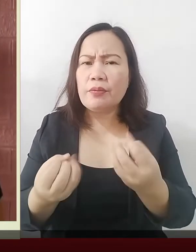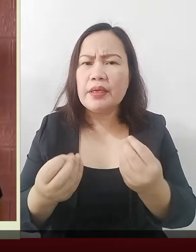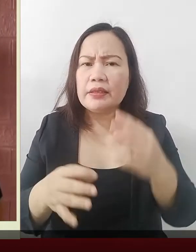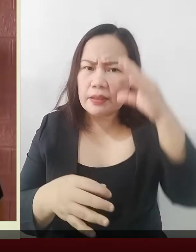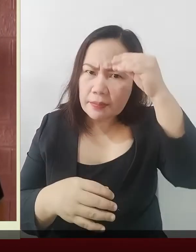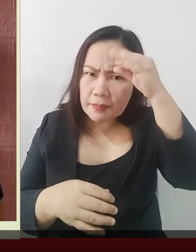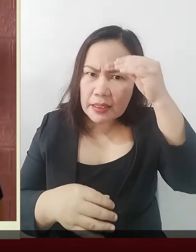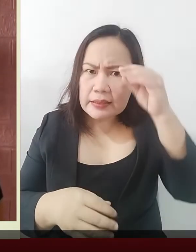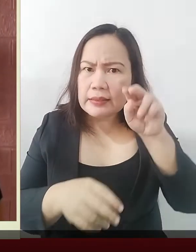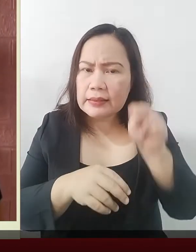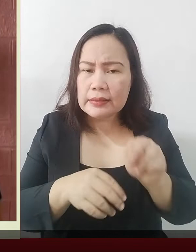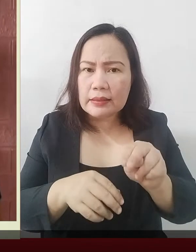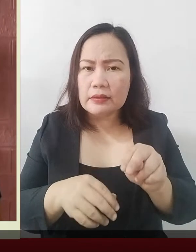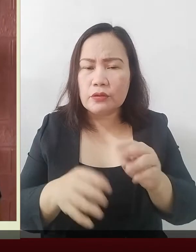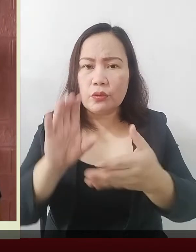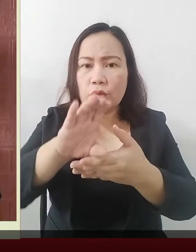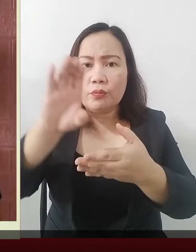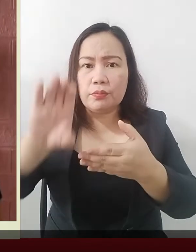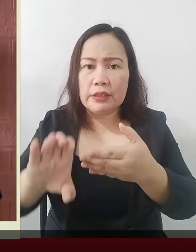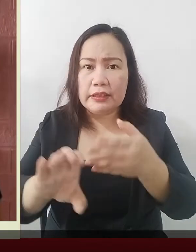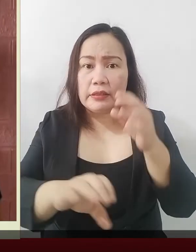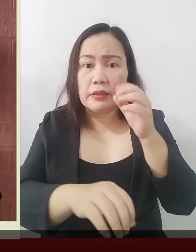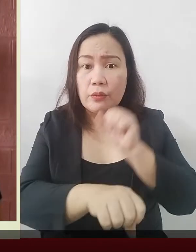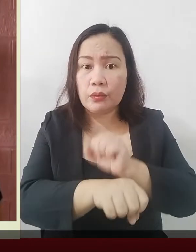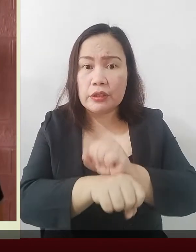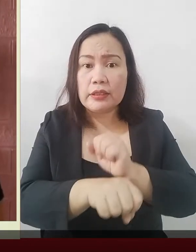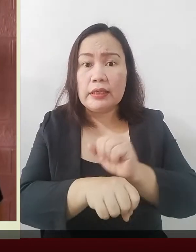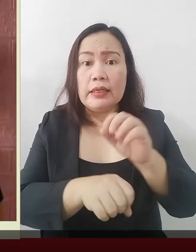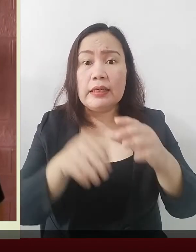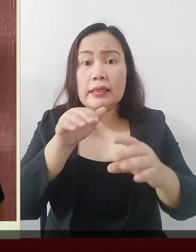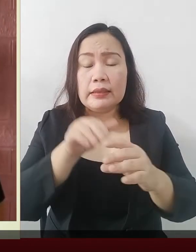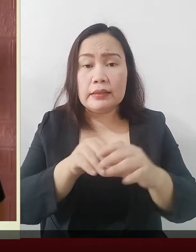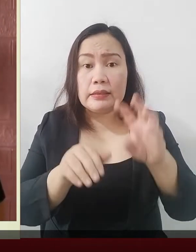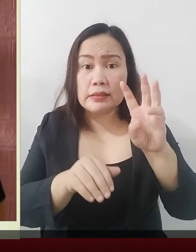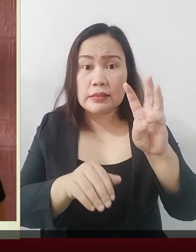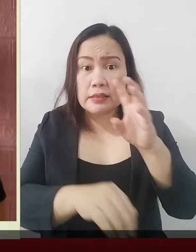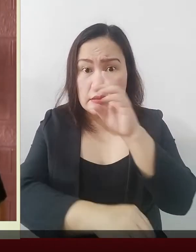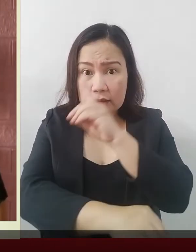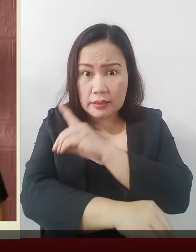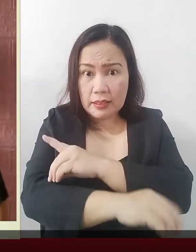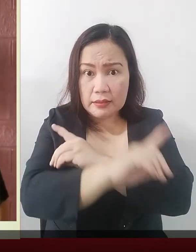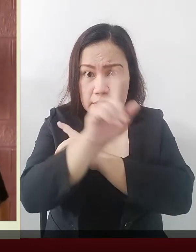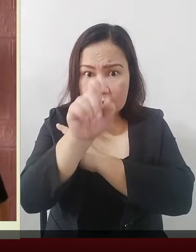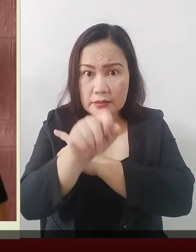many men are needed to complete the job in 6 days?